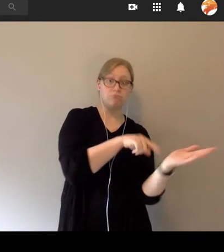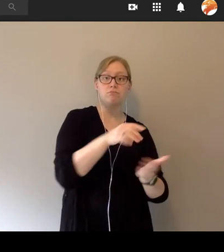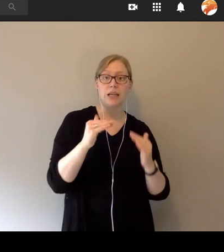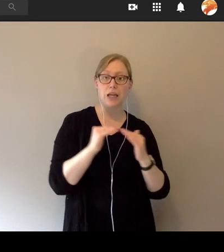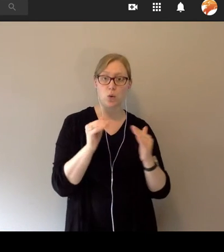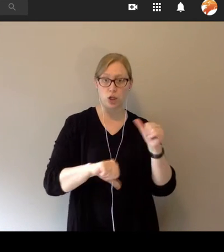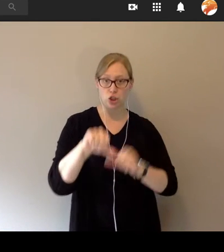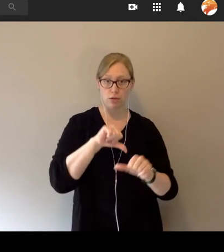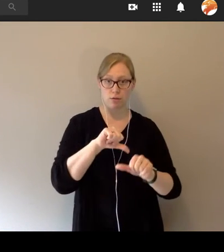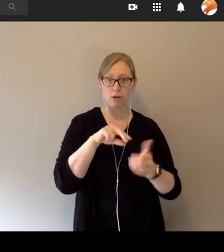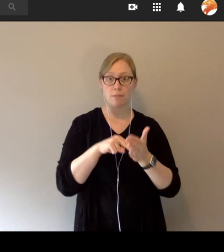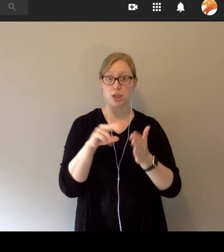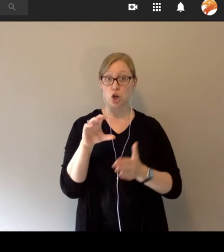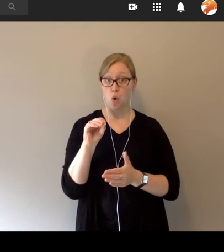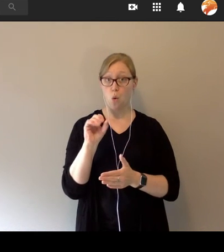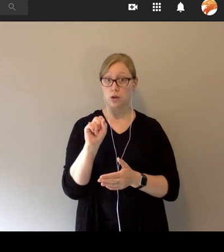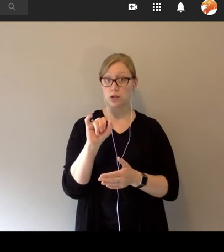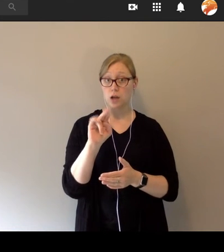1.